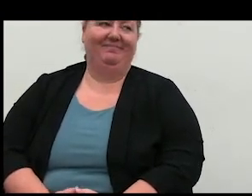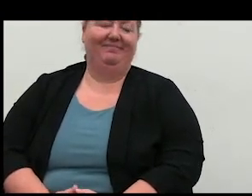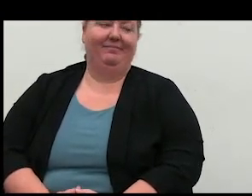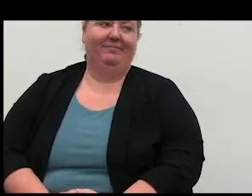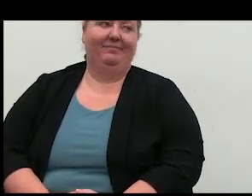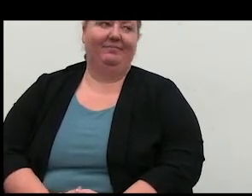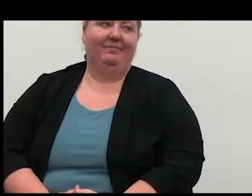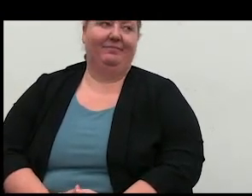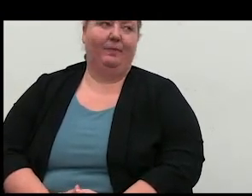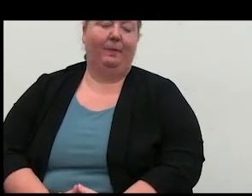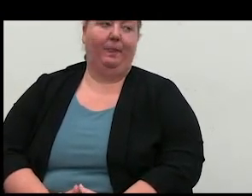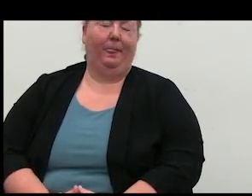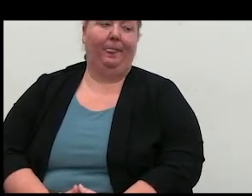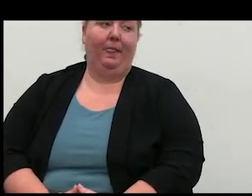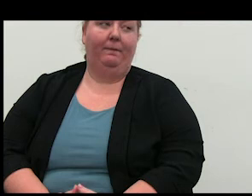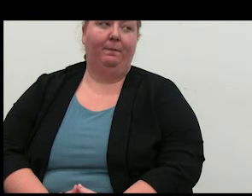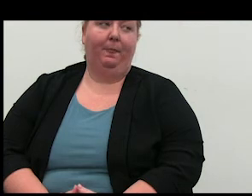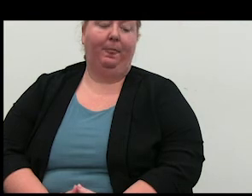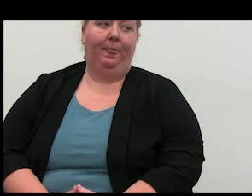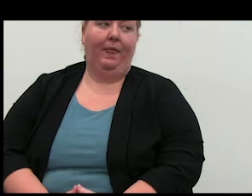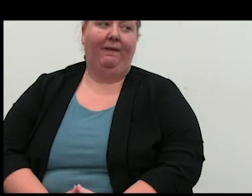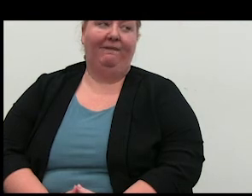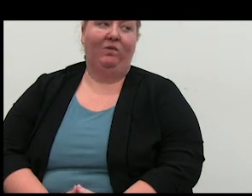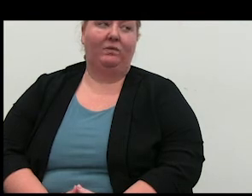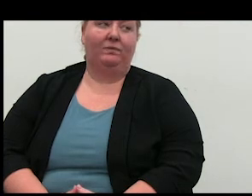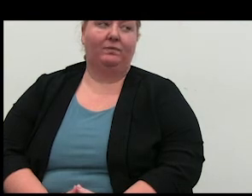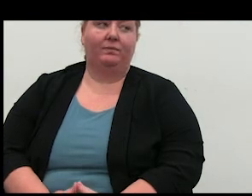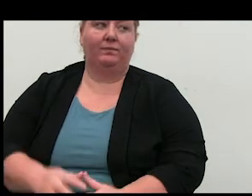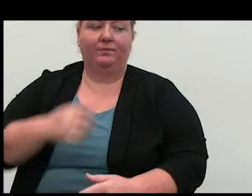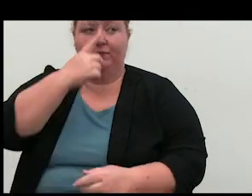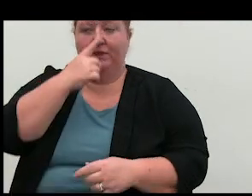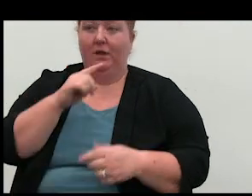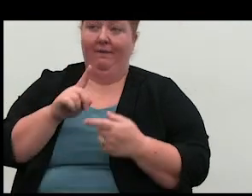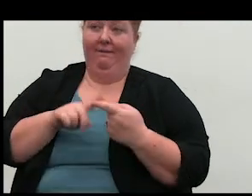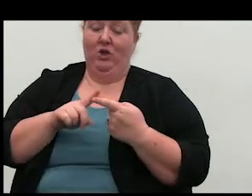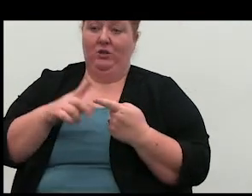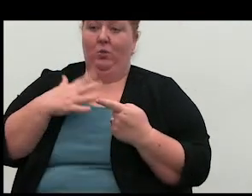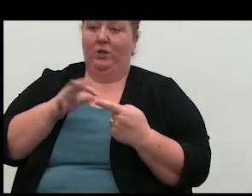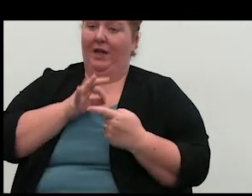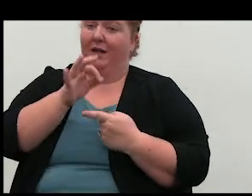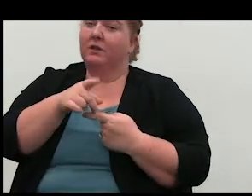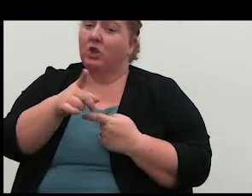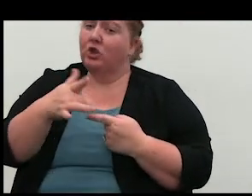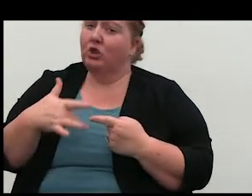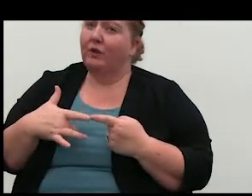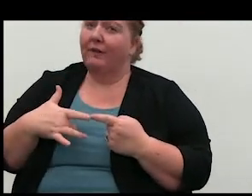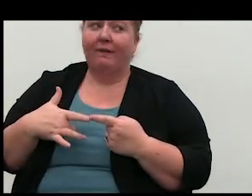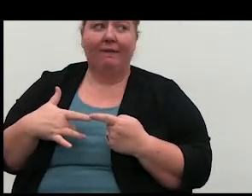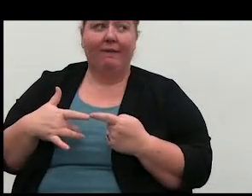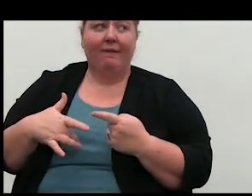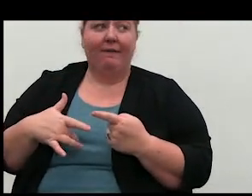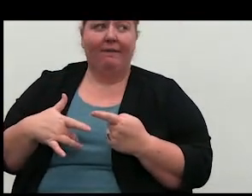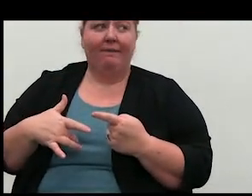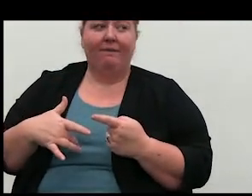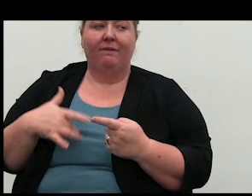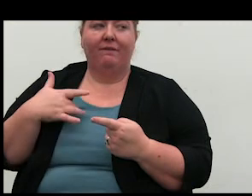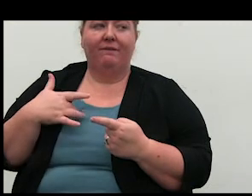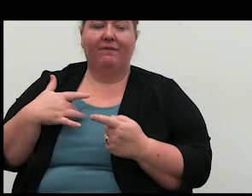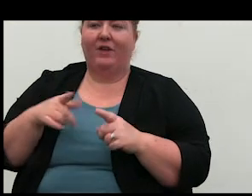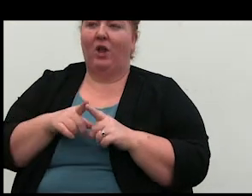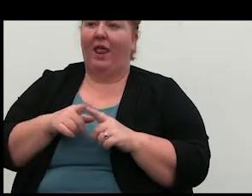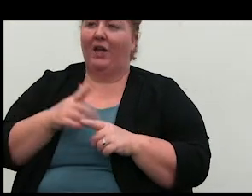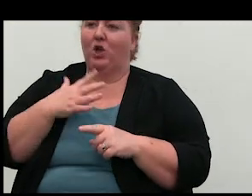Okay, so I have something about that, but I'll first have to ask whether you ever feel compelled to draw vectors on your